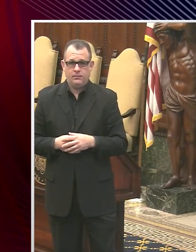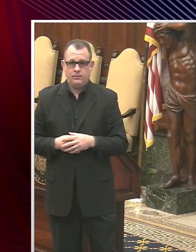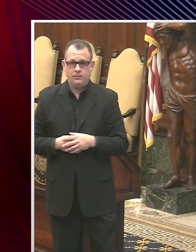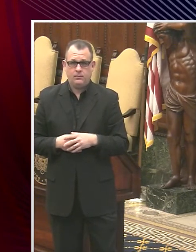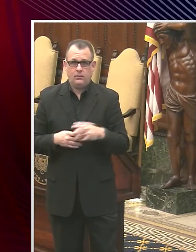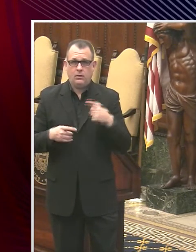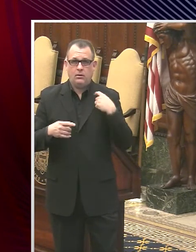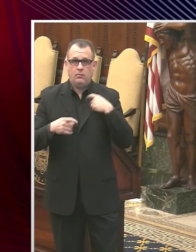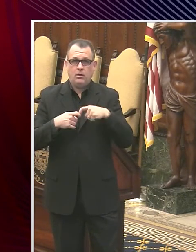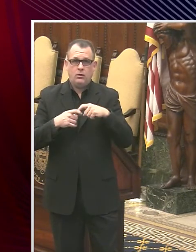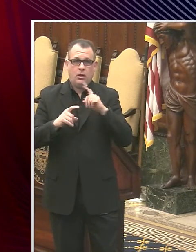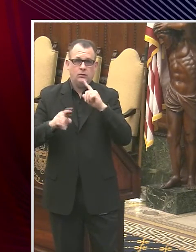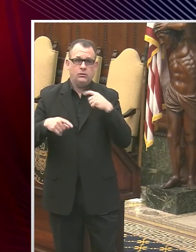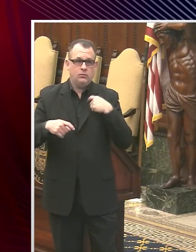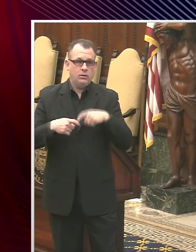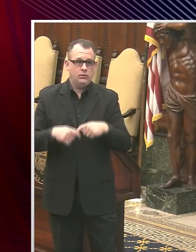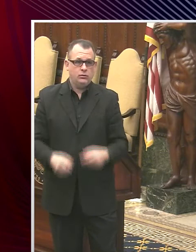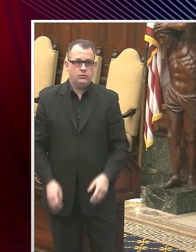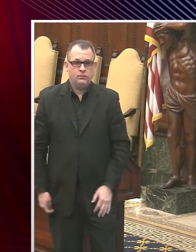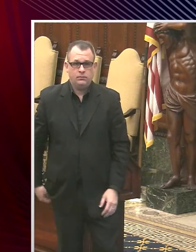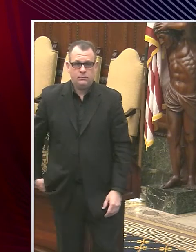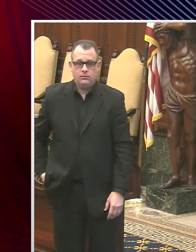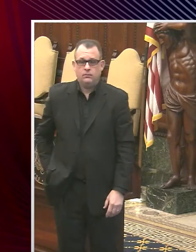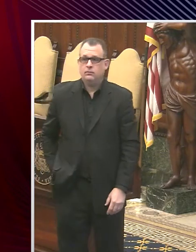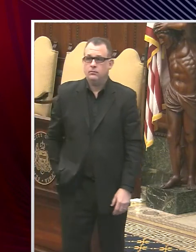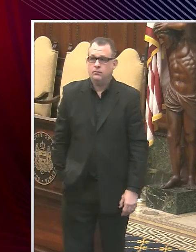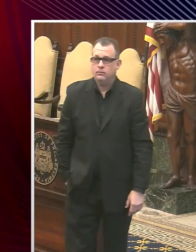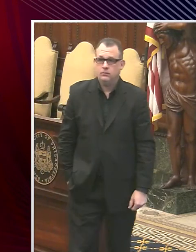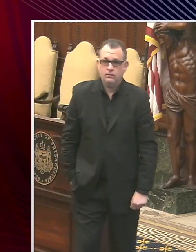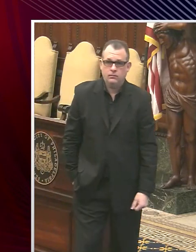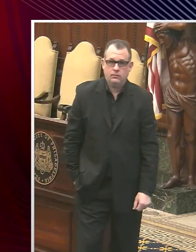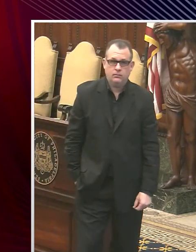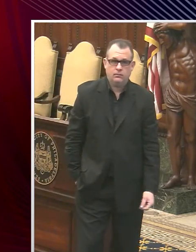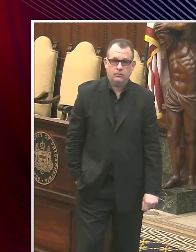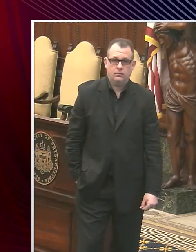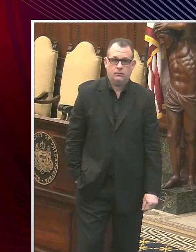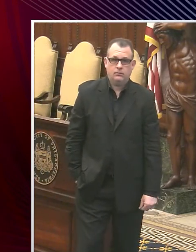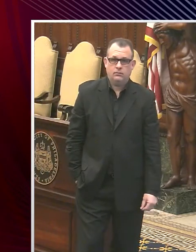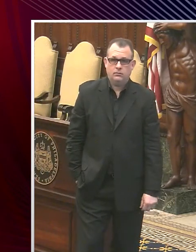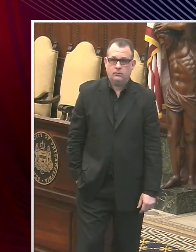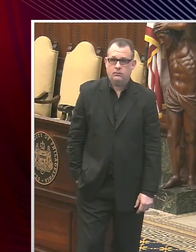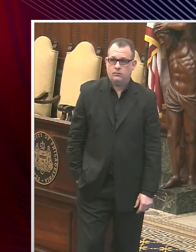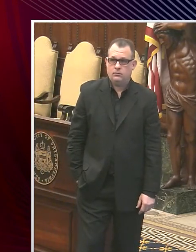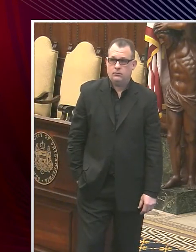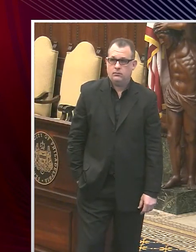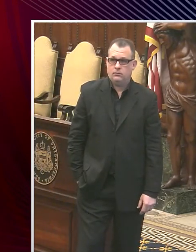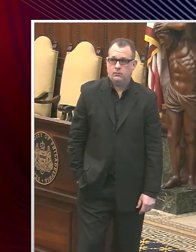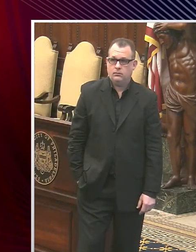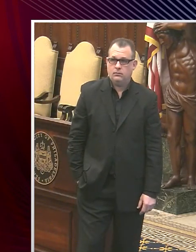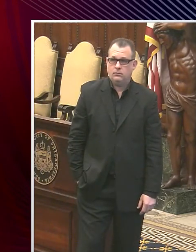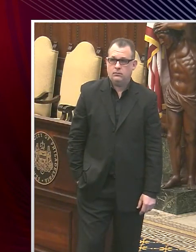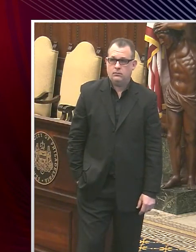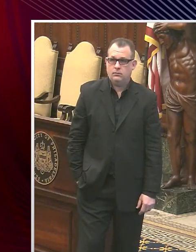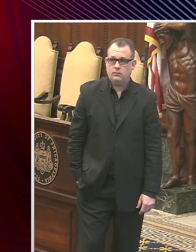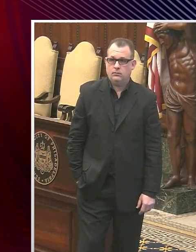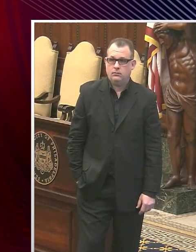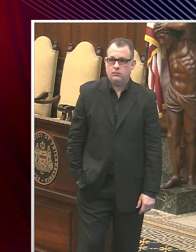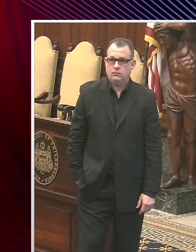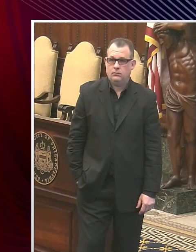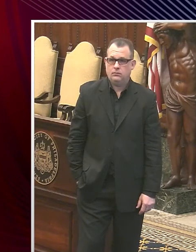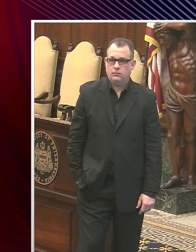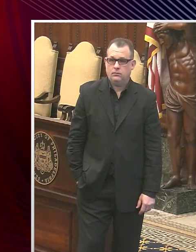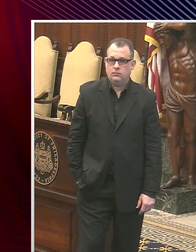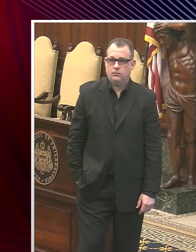30 a 90 días y ese es un estimado. Por lo tanto, al no saber cuáles son los eventos ni los solicitantes que están presentando estos permisos